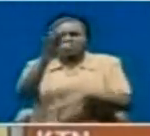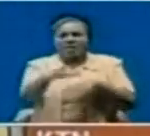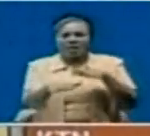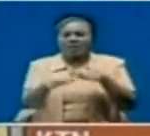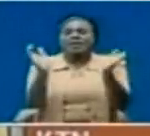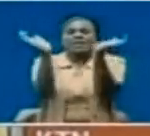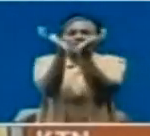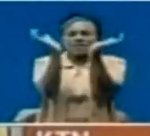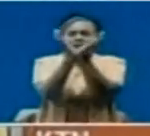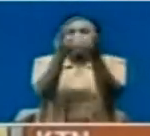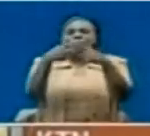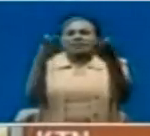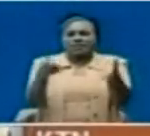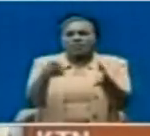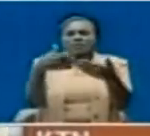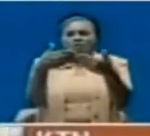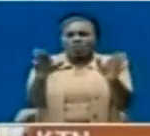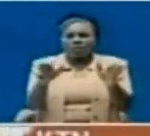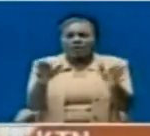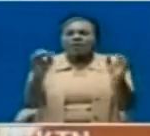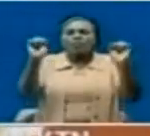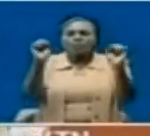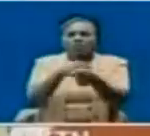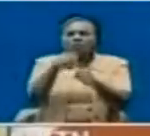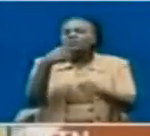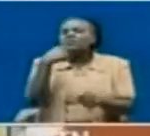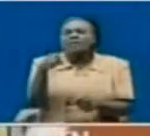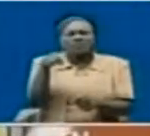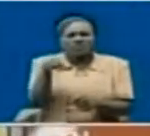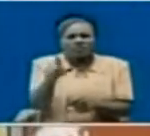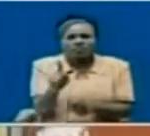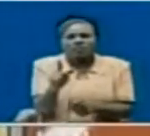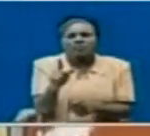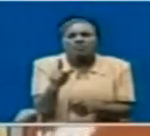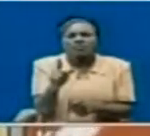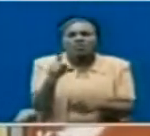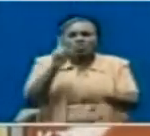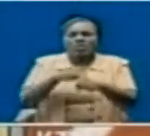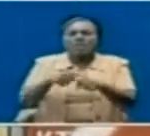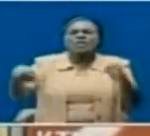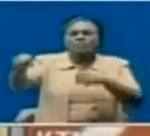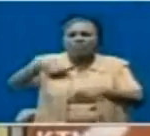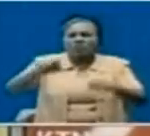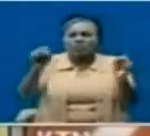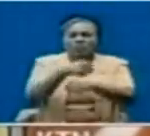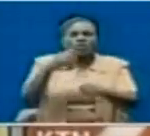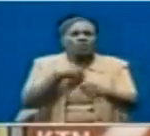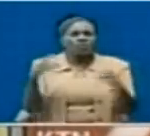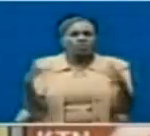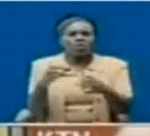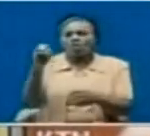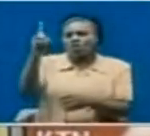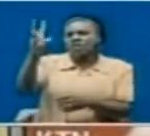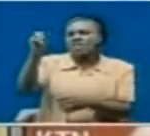at the Kasarani. But now that they are voted, we cannot again start saying that now we want to remove IPC when we are unable even in our own party. I am in ODM